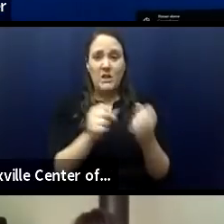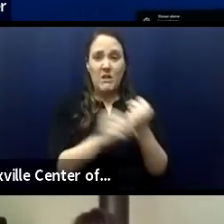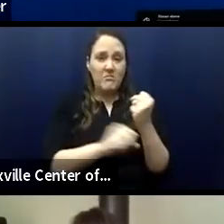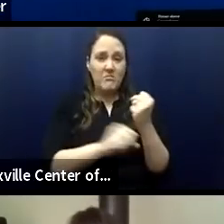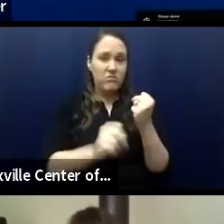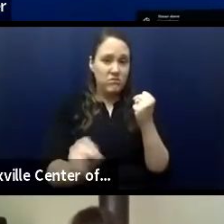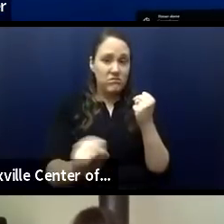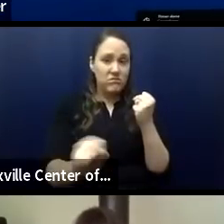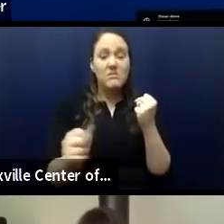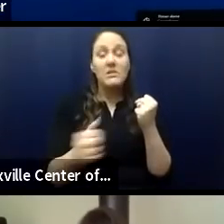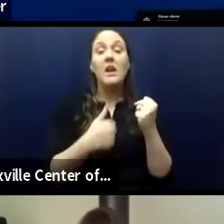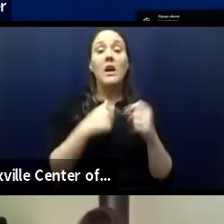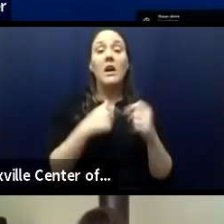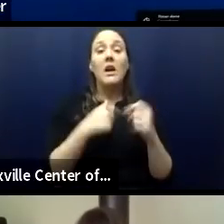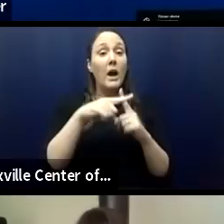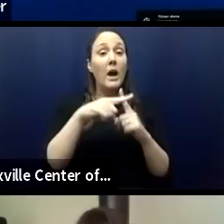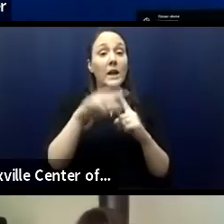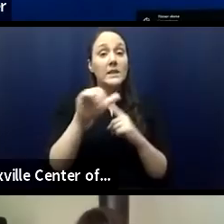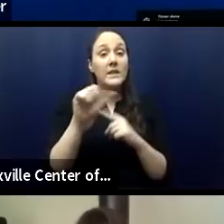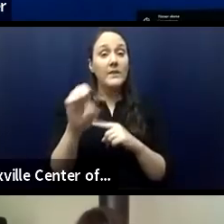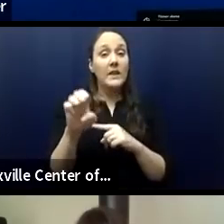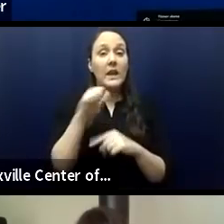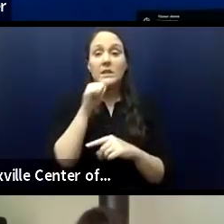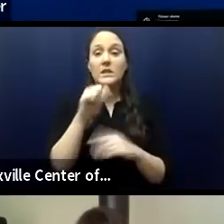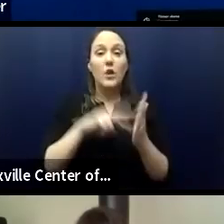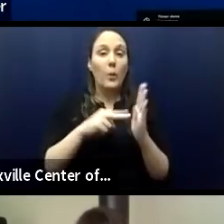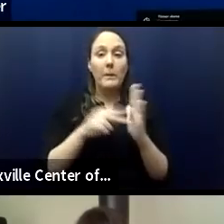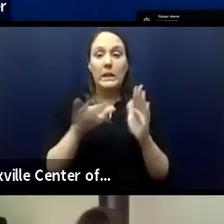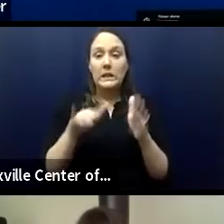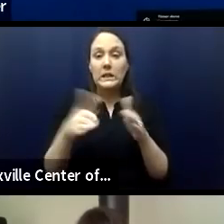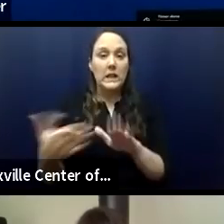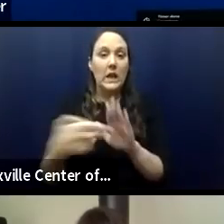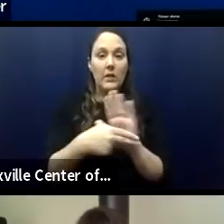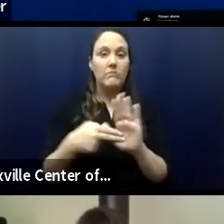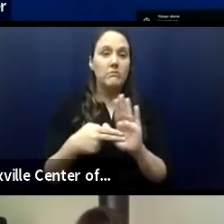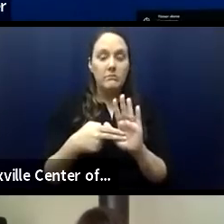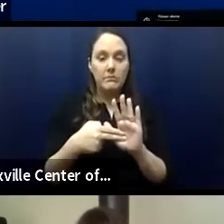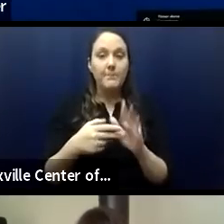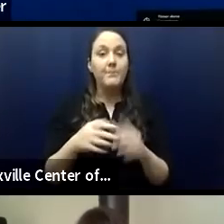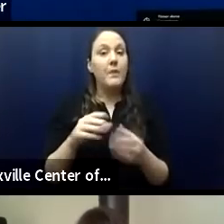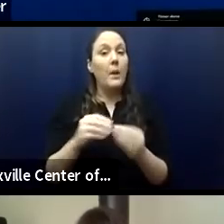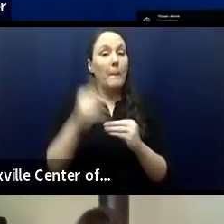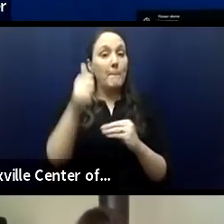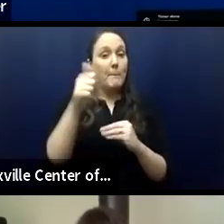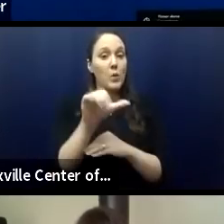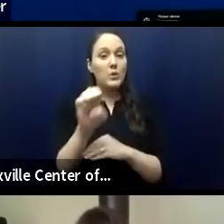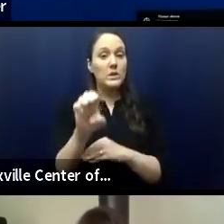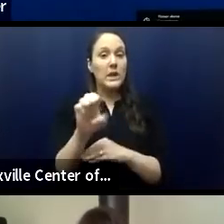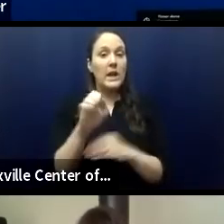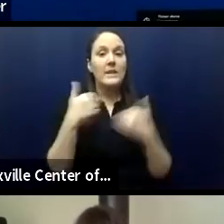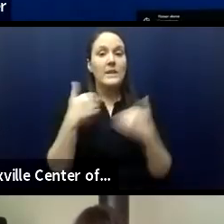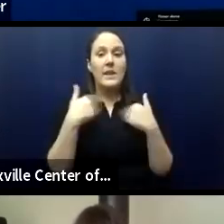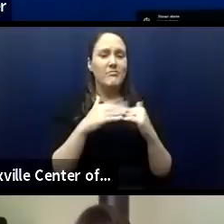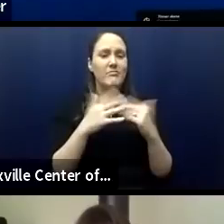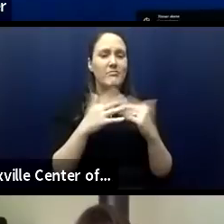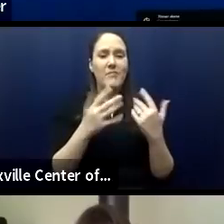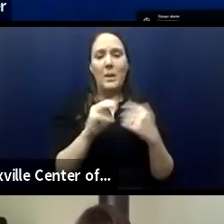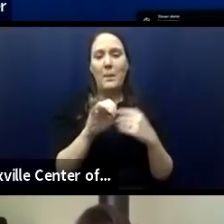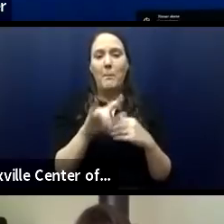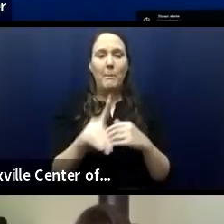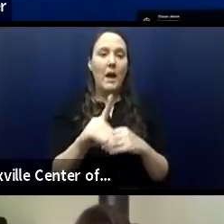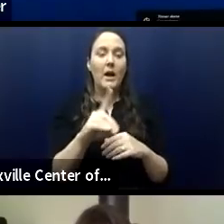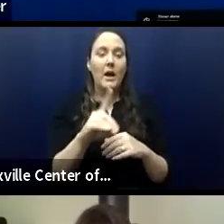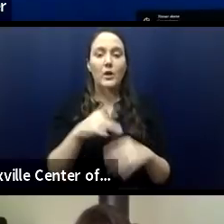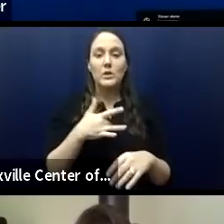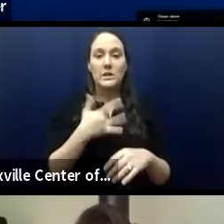positive case does not mean a death sentence. Most cases don't even have more than mild symptoms and require no more treatment than staying at